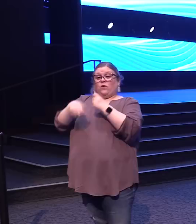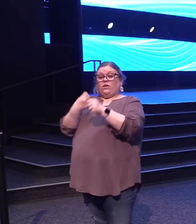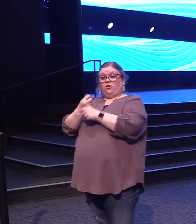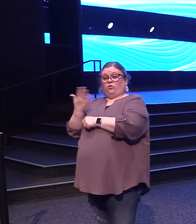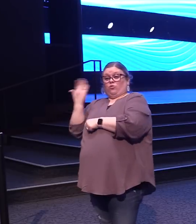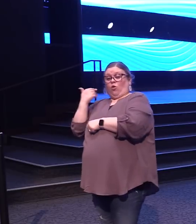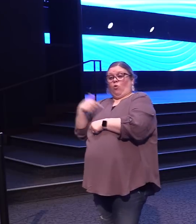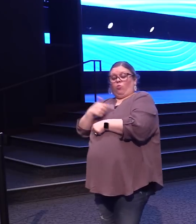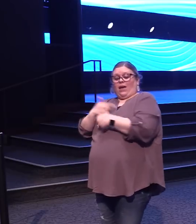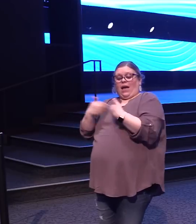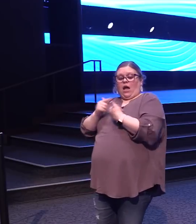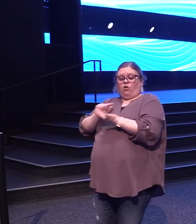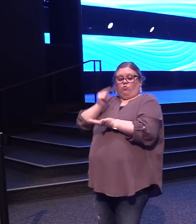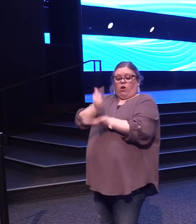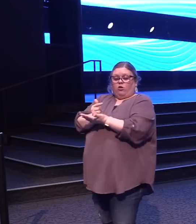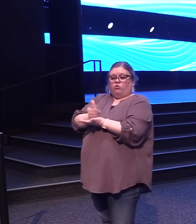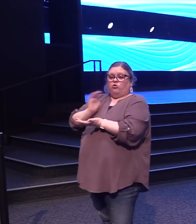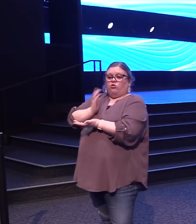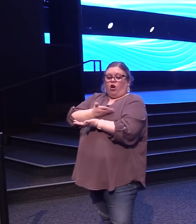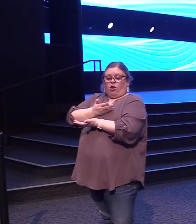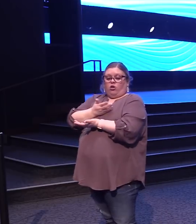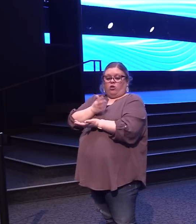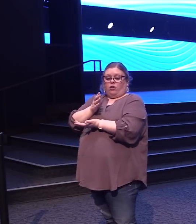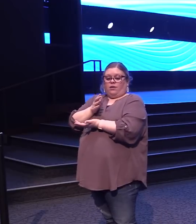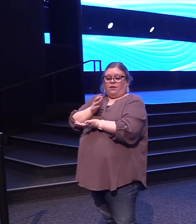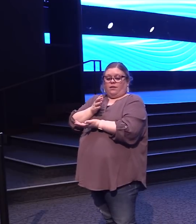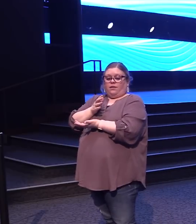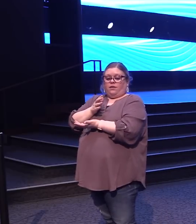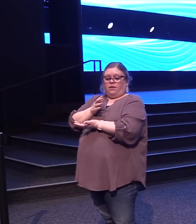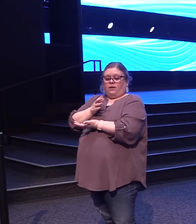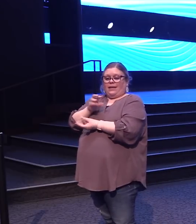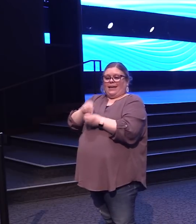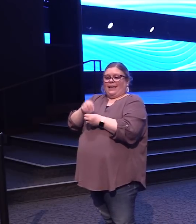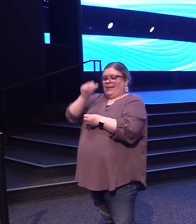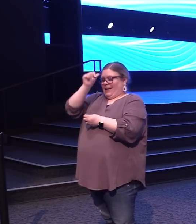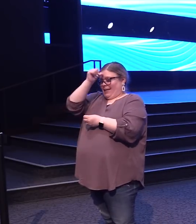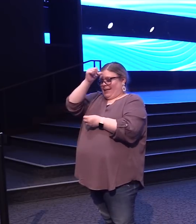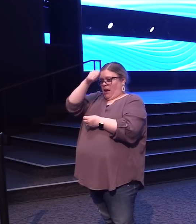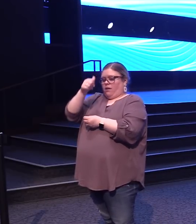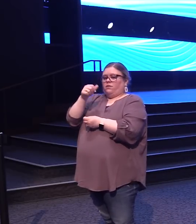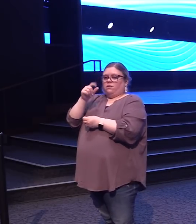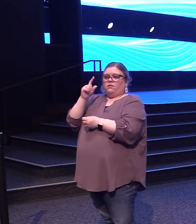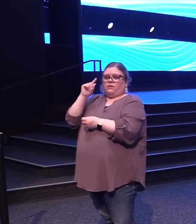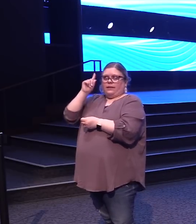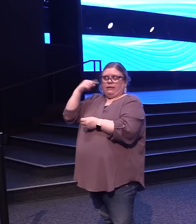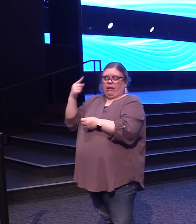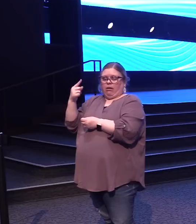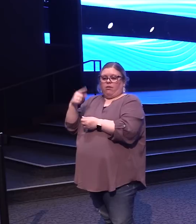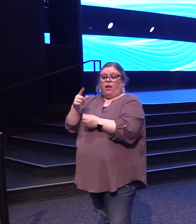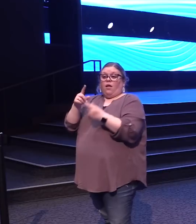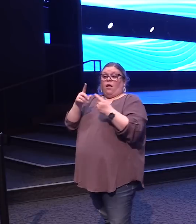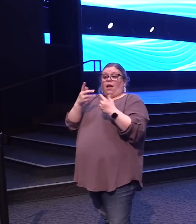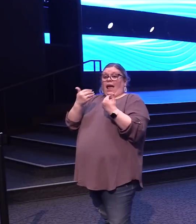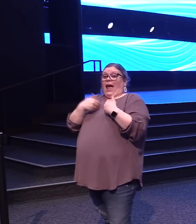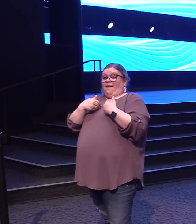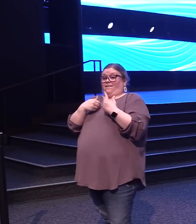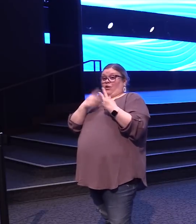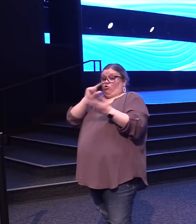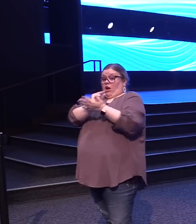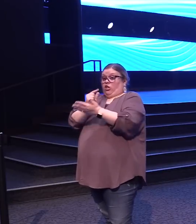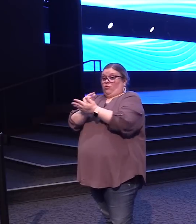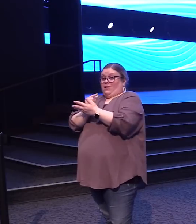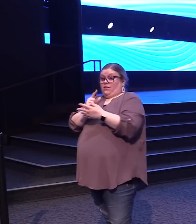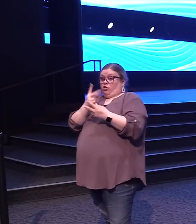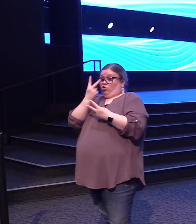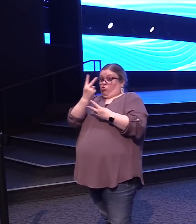had a graduation in our Word of Life Bible School in Kolkata in India. And among the graduates were two